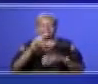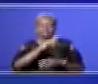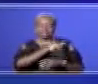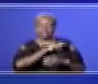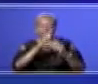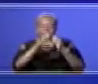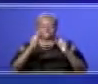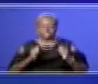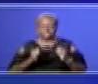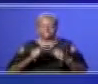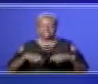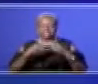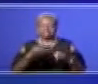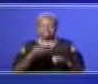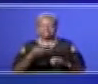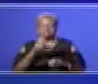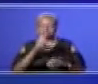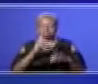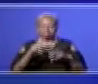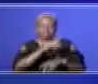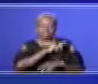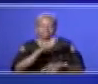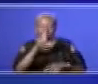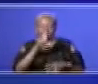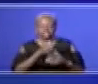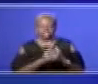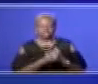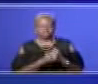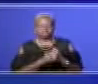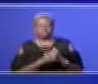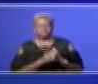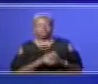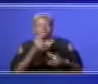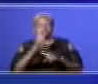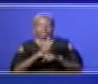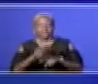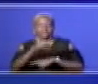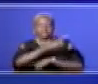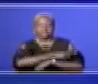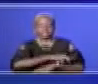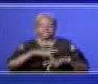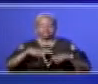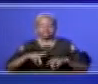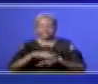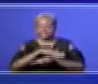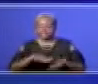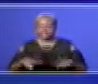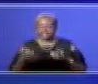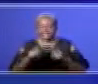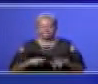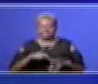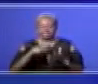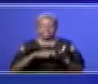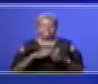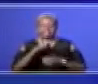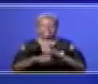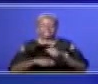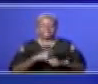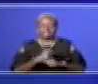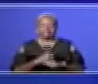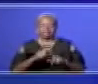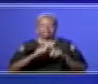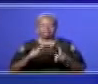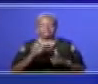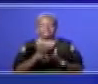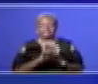Although the highly anticipated annual Labor Day parade did not take place this year, some labor leaders assembled today to honor the